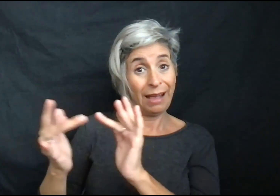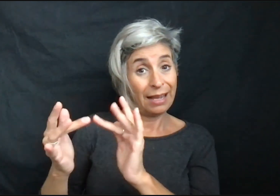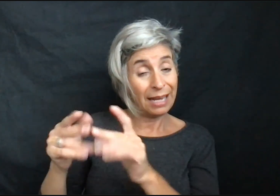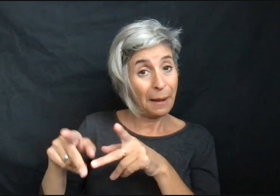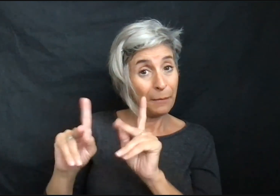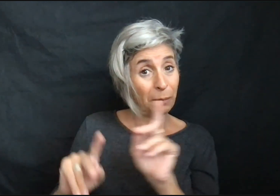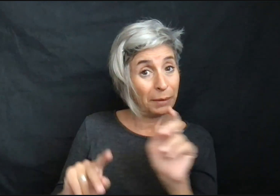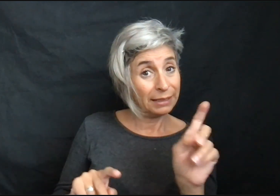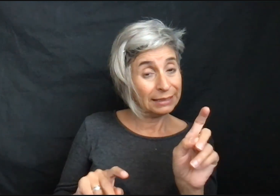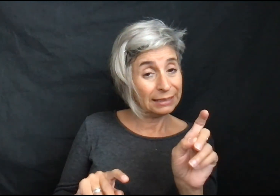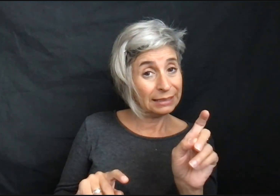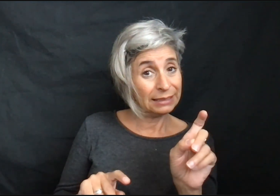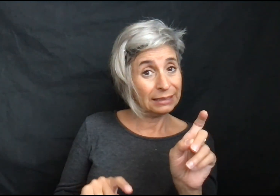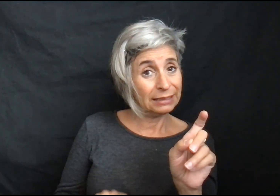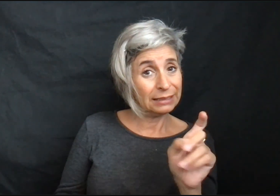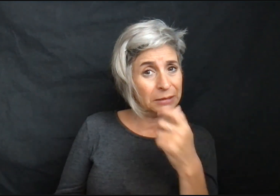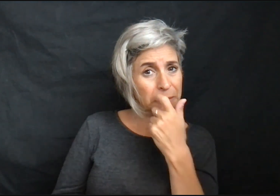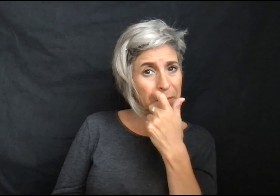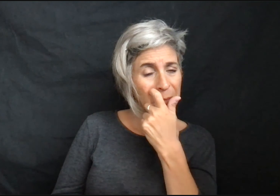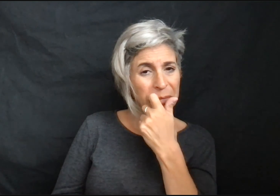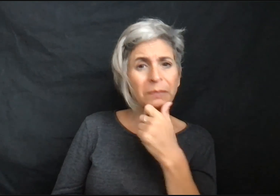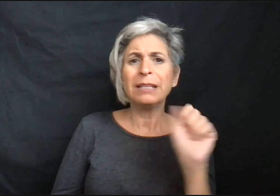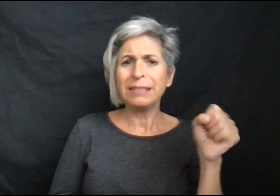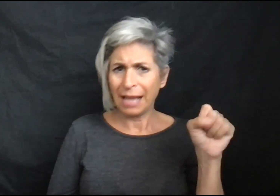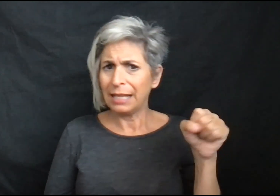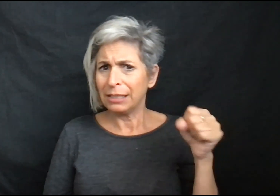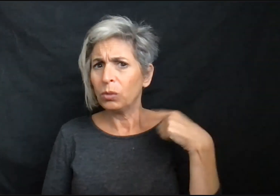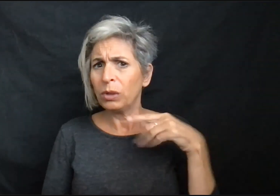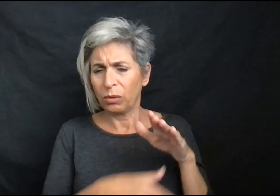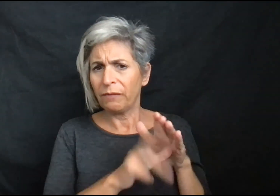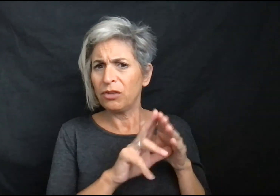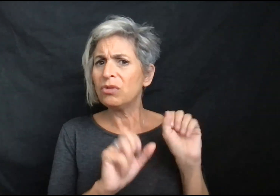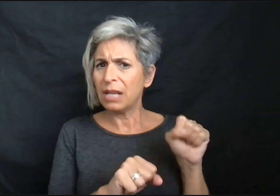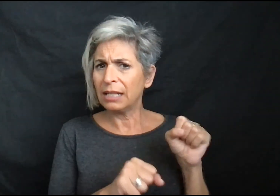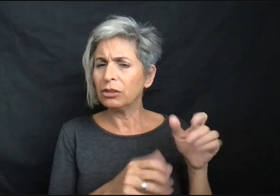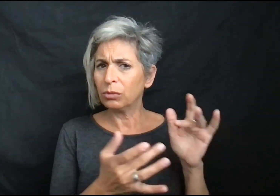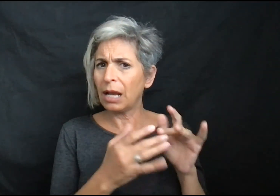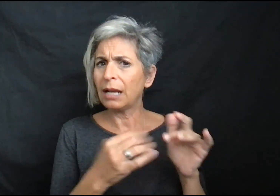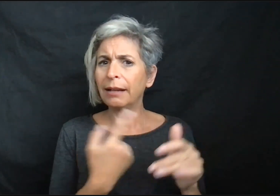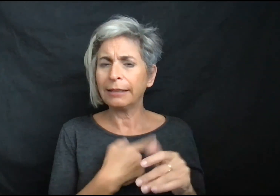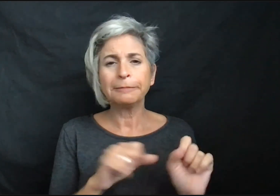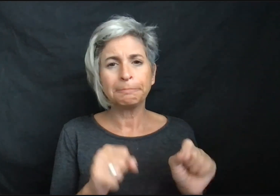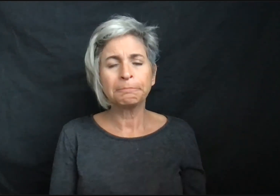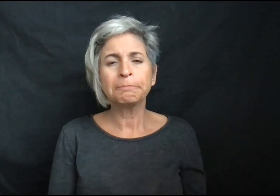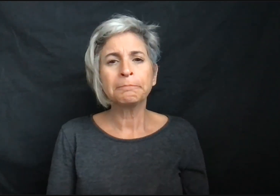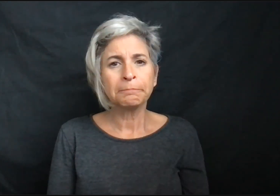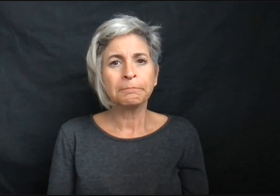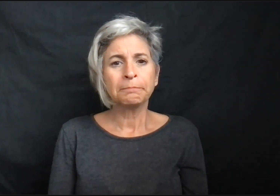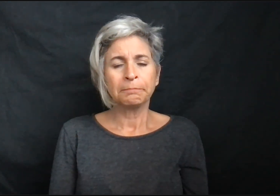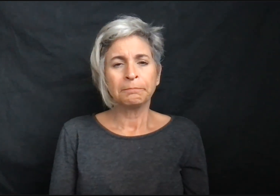think you covered this. Yes, we did. Okay.